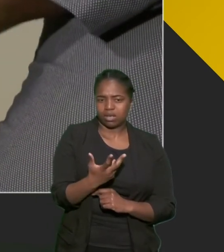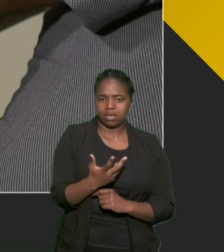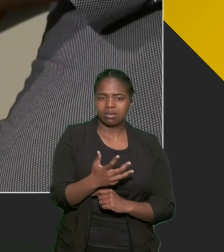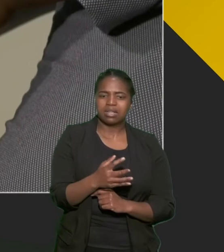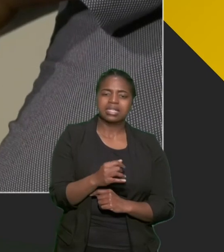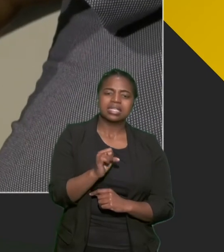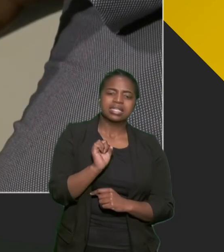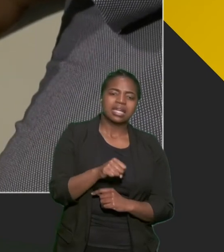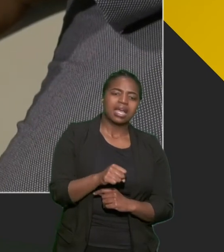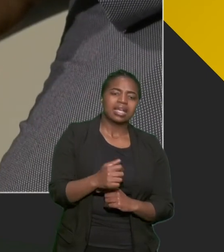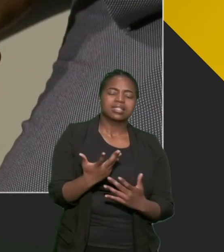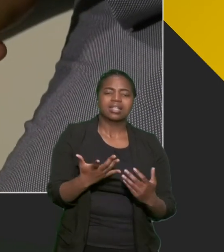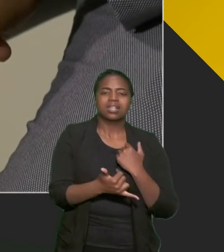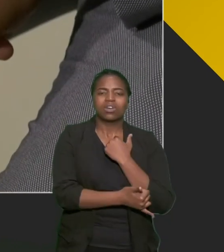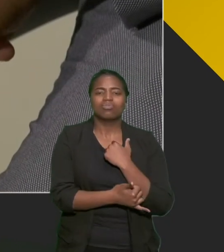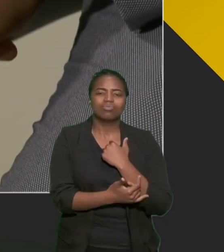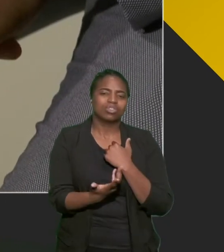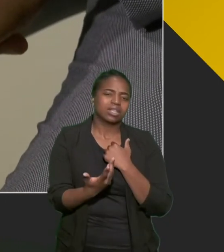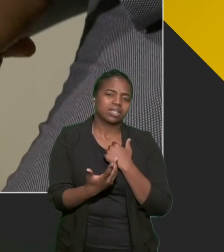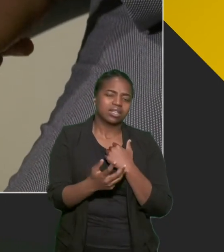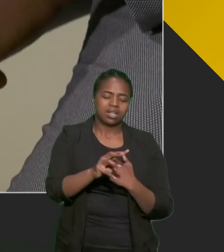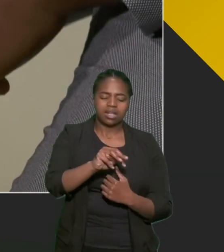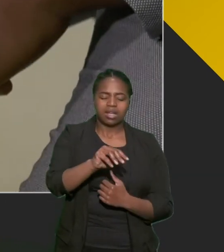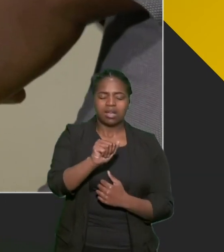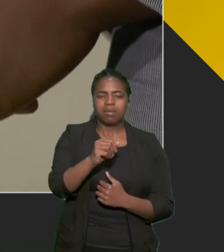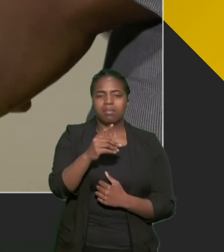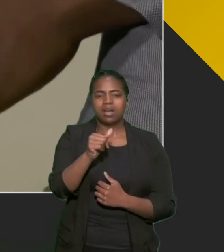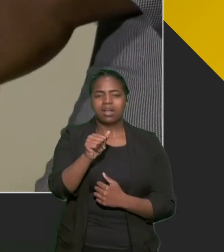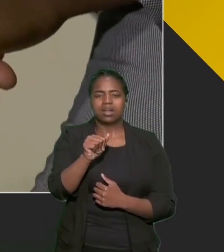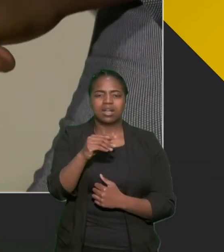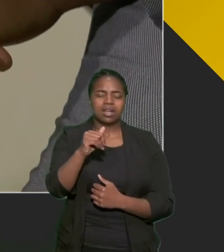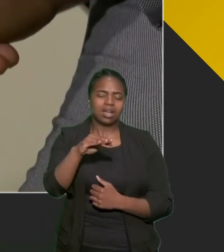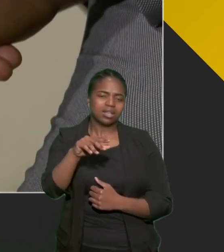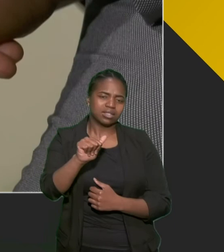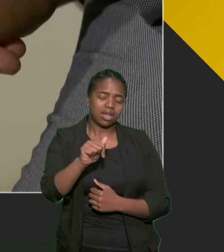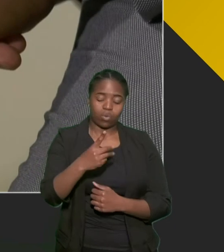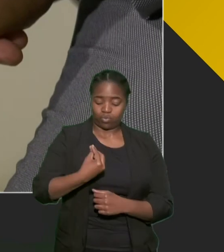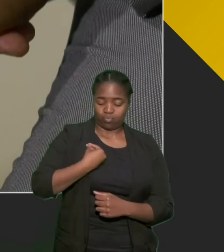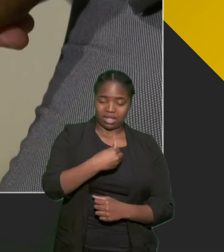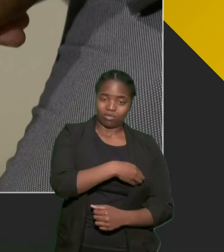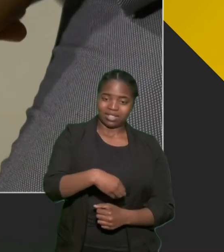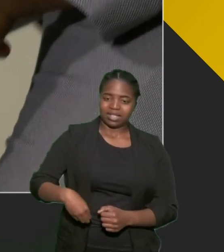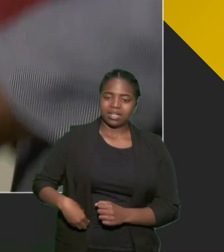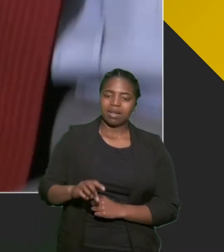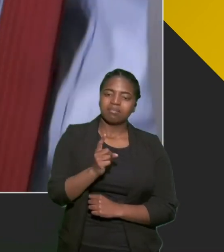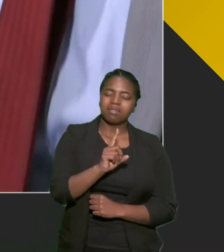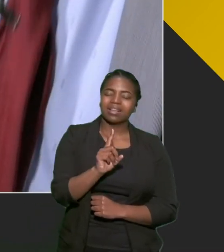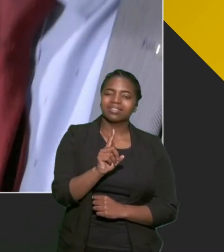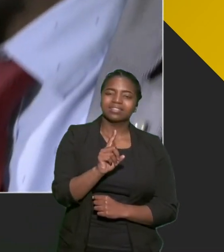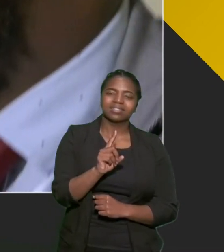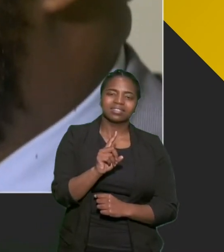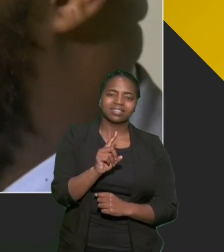Yes, there's a country like Madagascar where we saw a young president coming in, but if you look into the rest